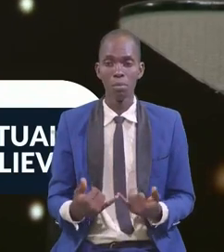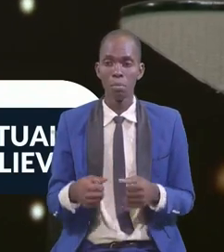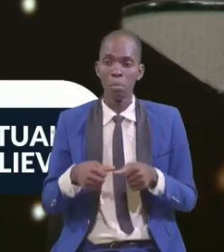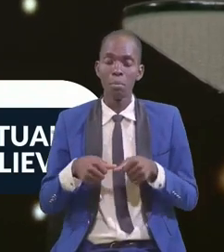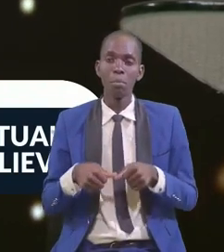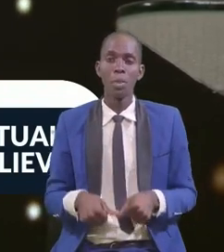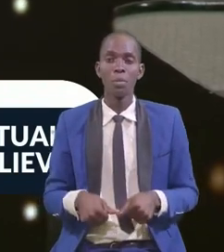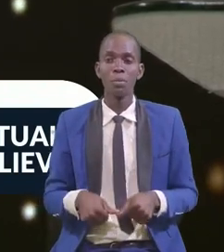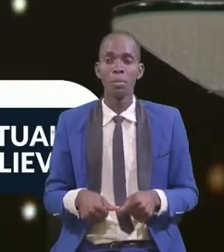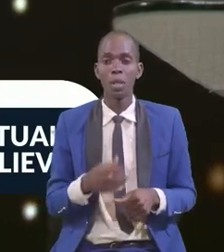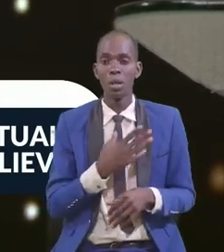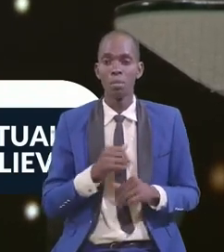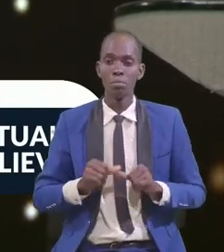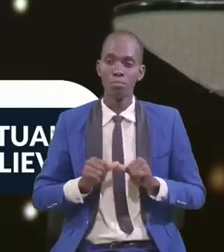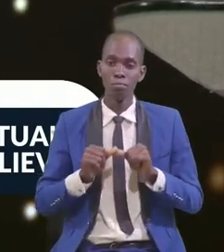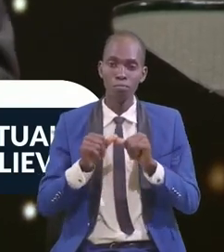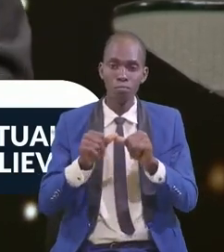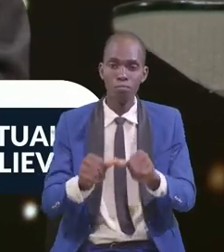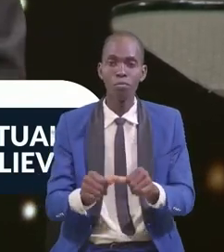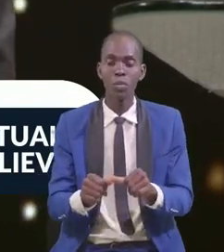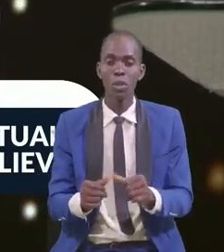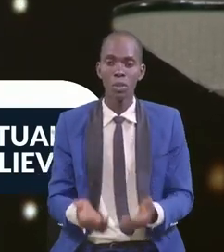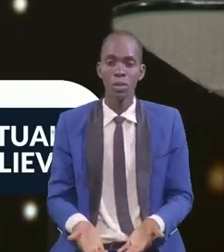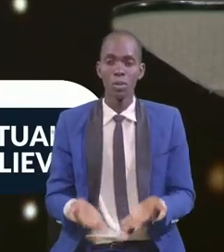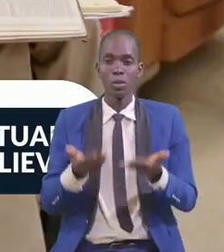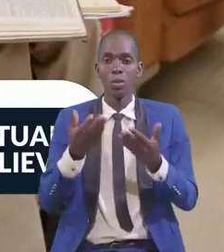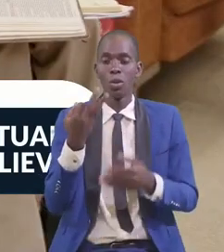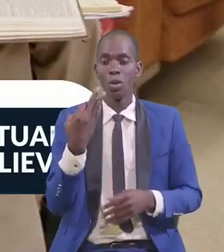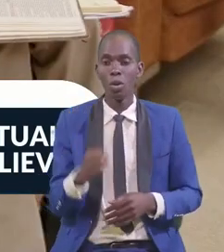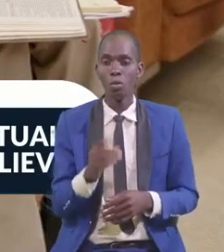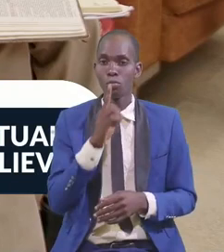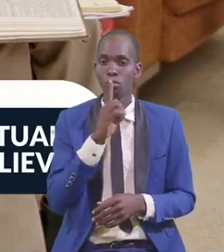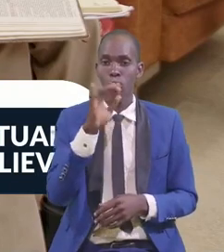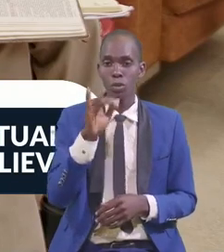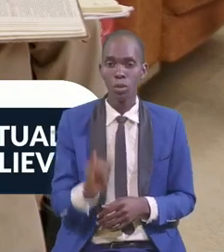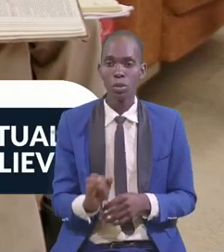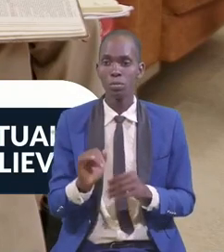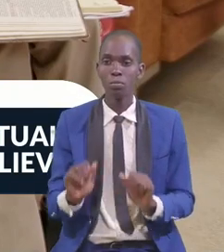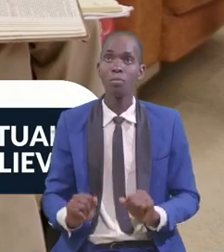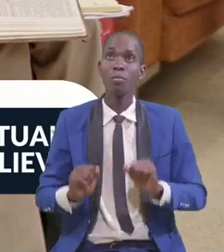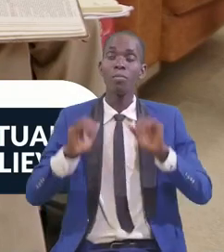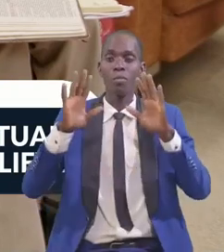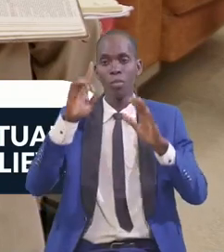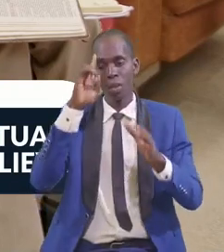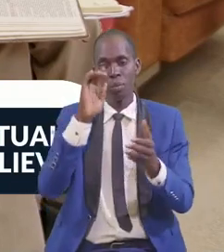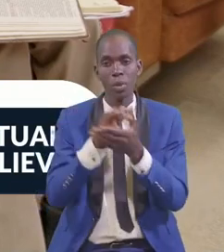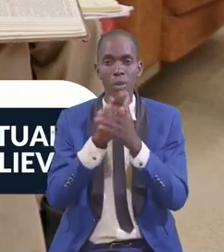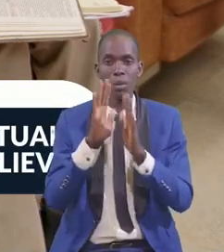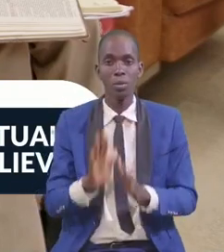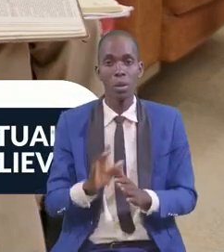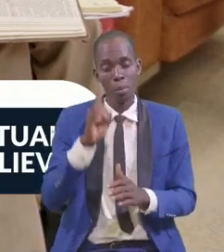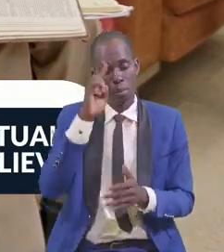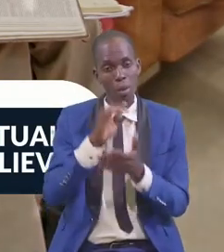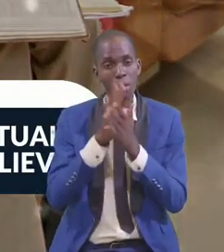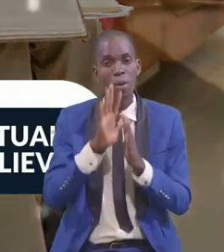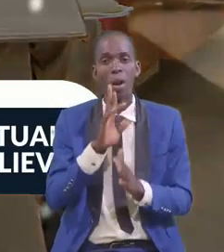permanent, and perpetual exaltation of truly consecrated believers. Believers are